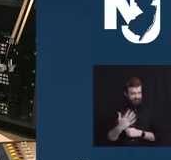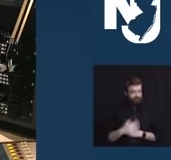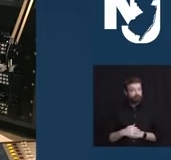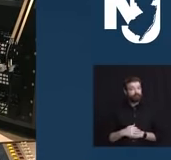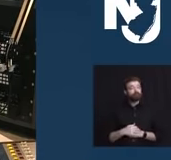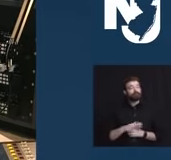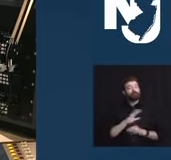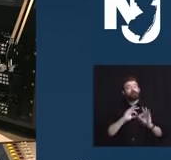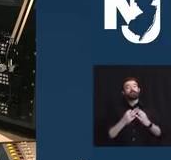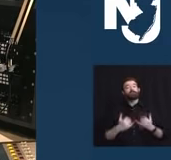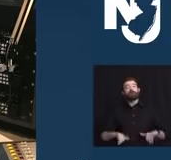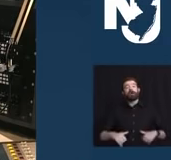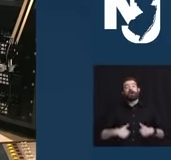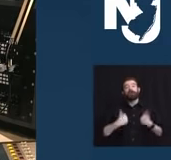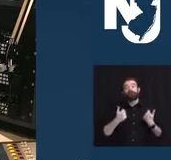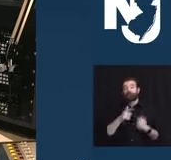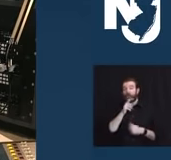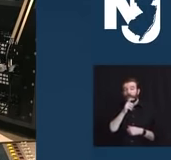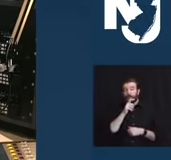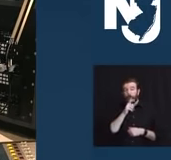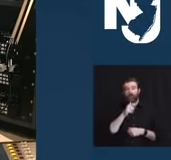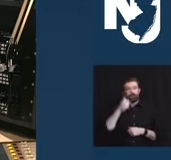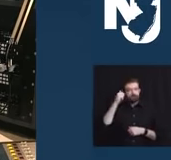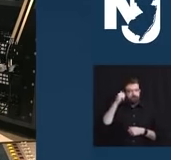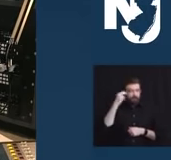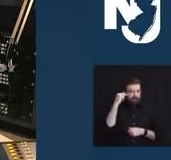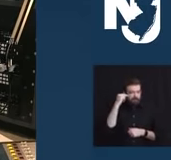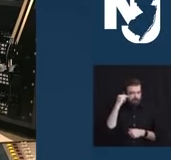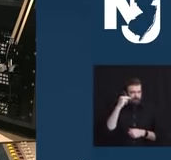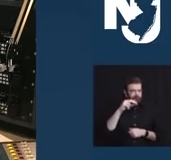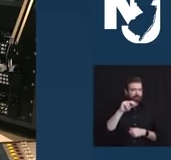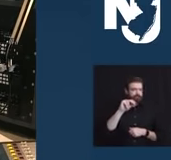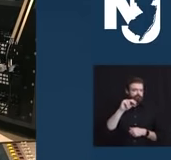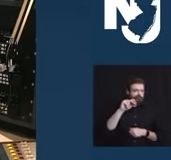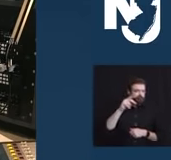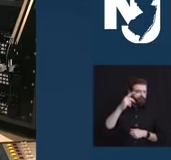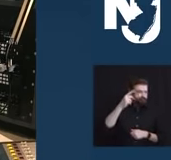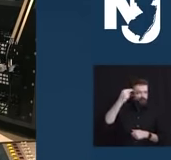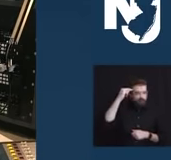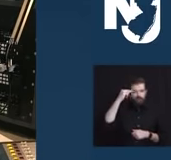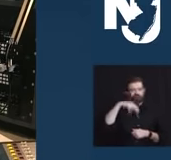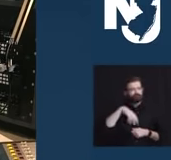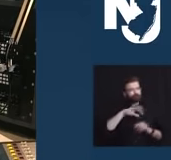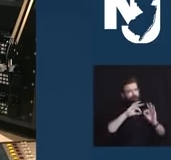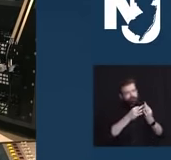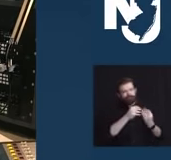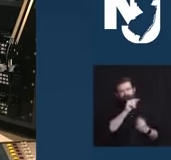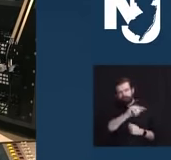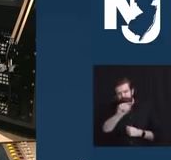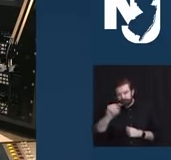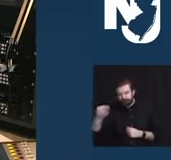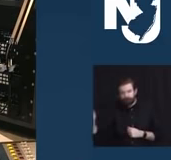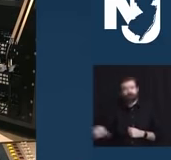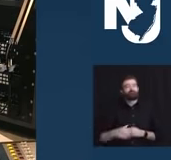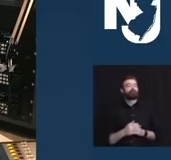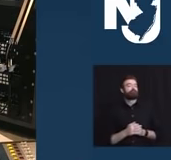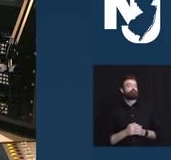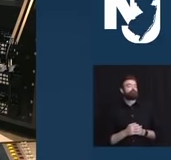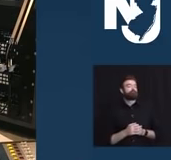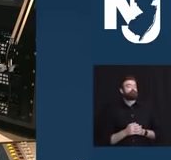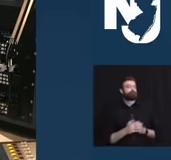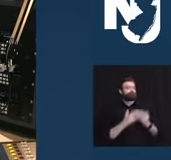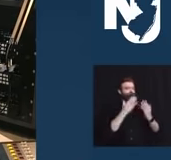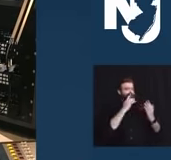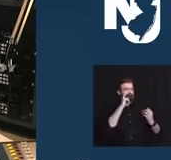honor of speaking with on Wednesday, and a nephew and other relatives. We thank Bliss for a lifetime of